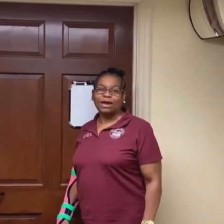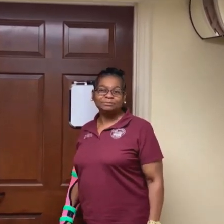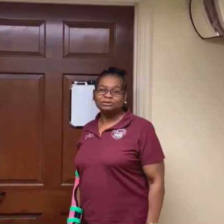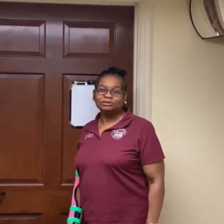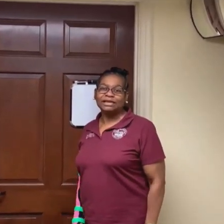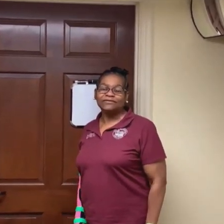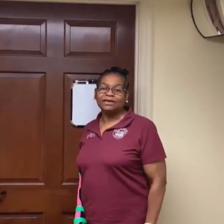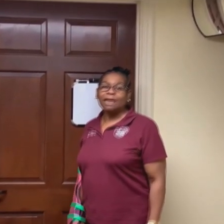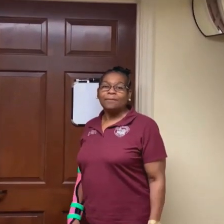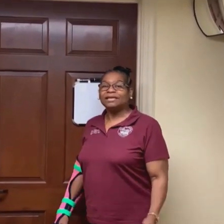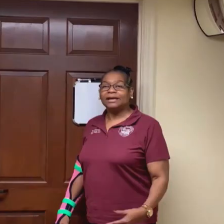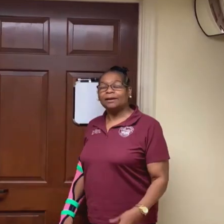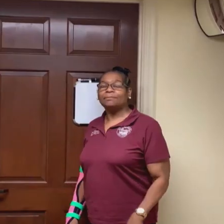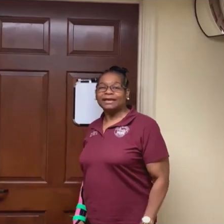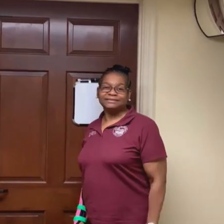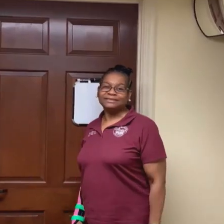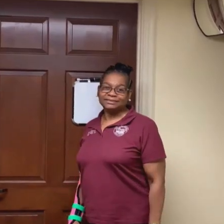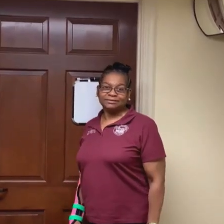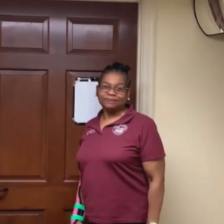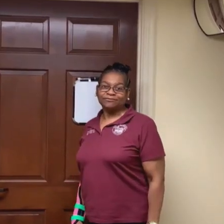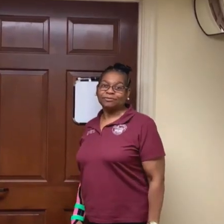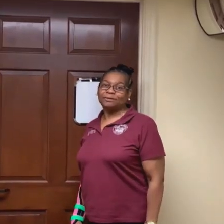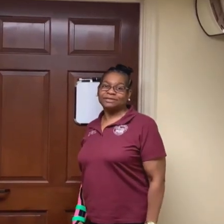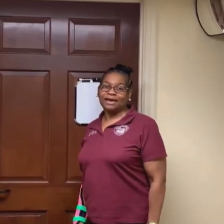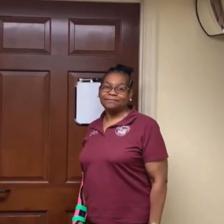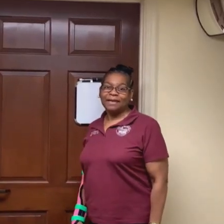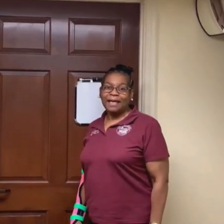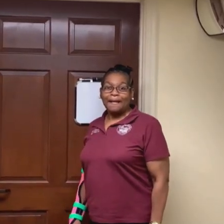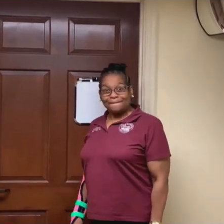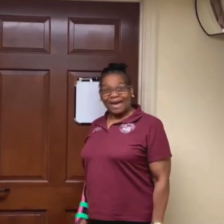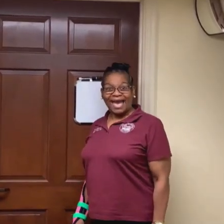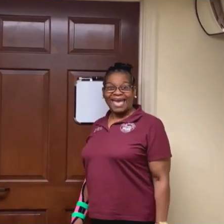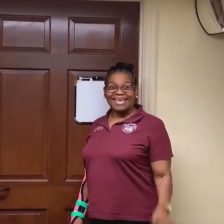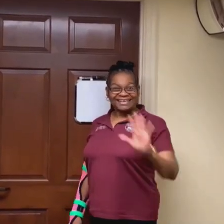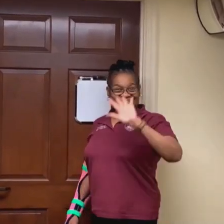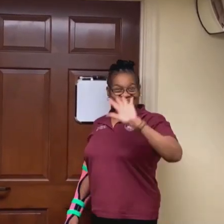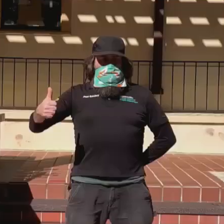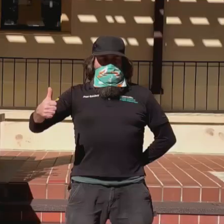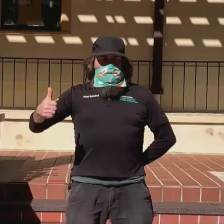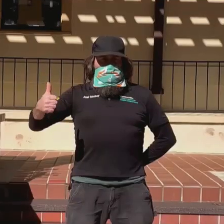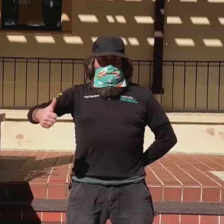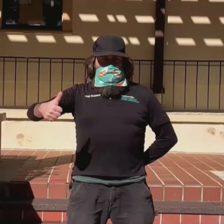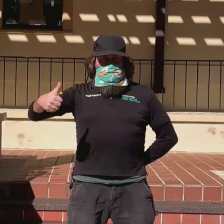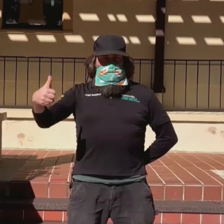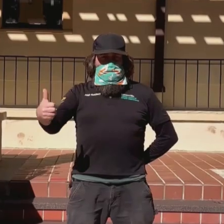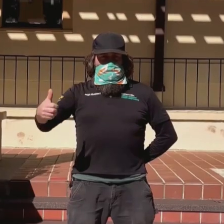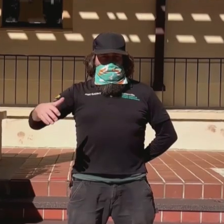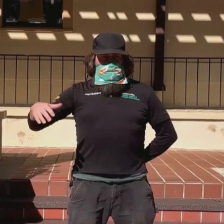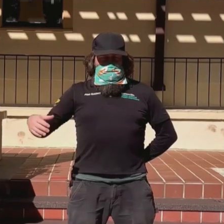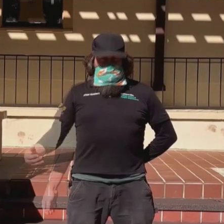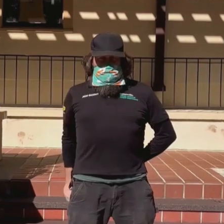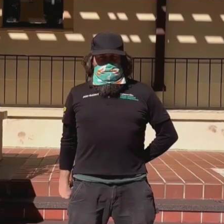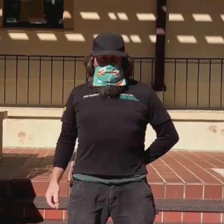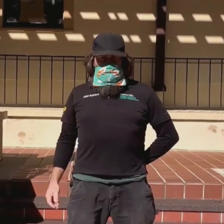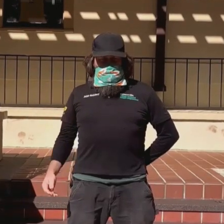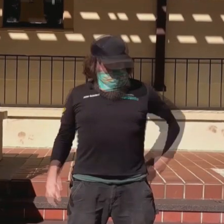do absolutely nothing, but then come back and see us from time to time. Bye. Hey, Steve. It's nice working with you, even